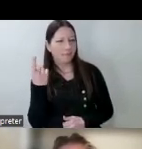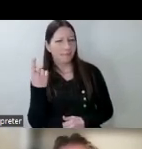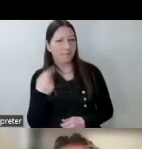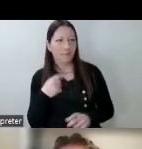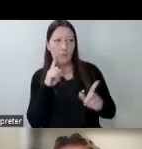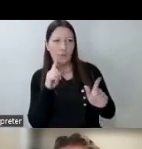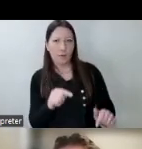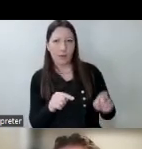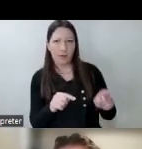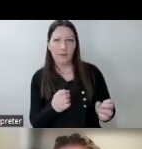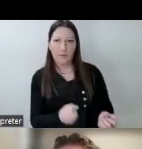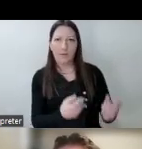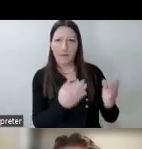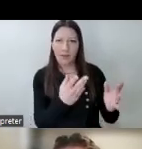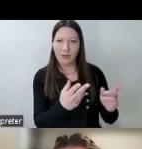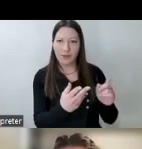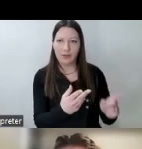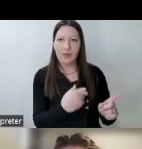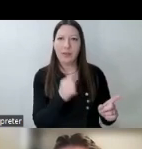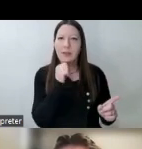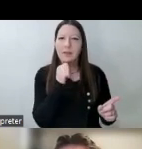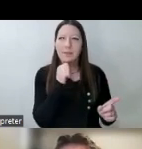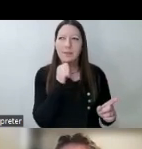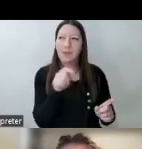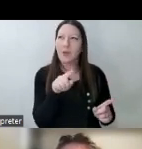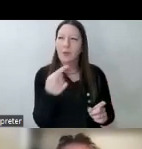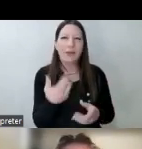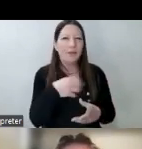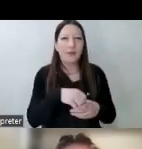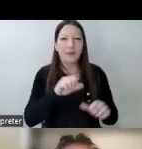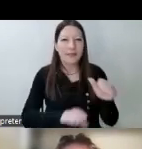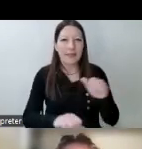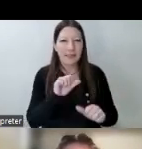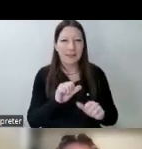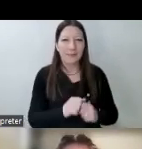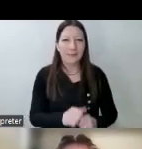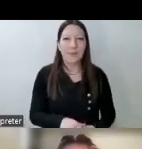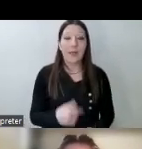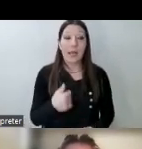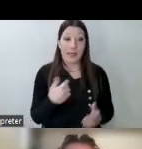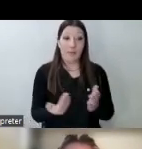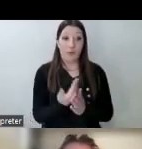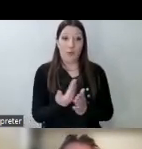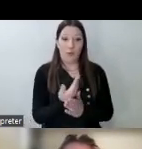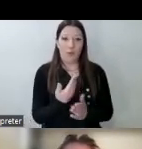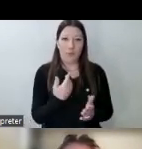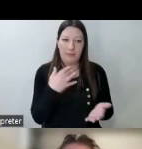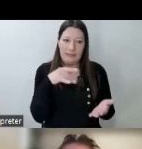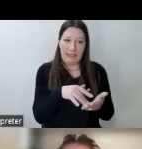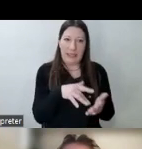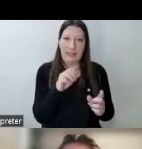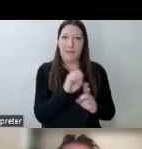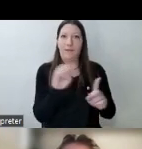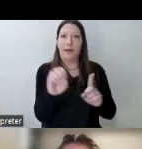goes beyond the facts presented by the natural sciences. Being new to working in the environmental humanities, it's been a bit of a challenge